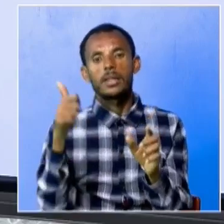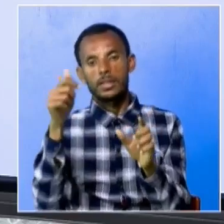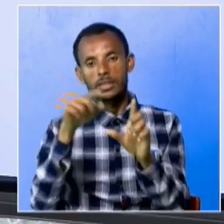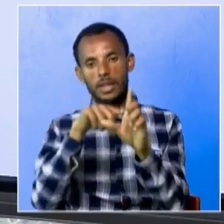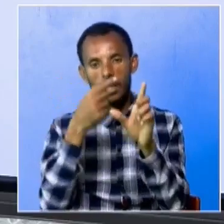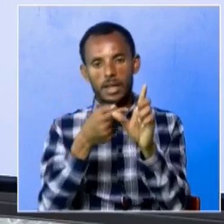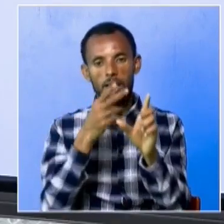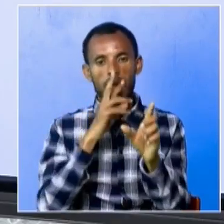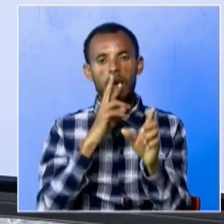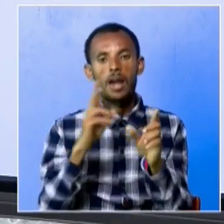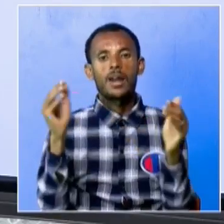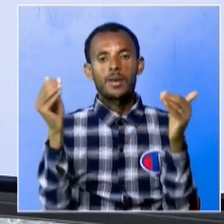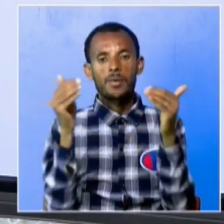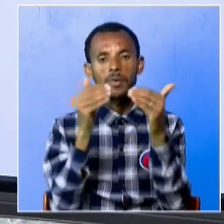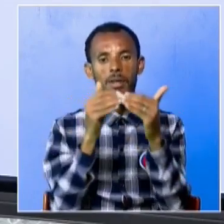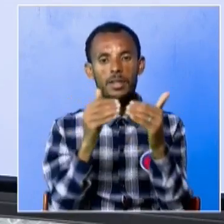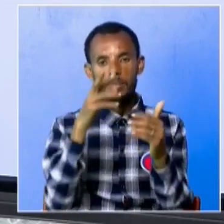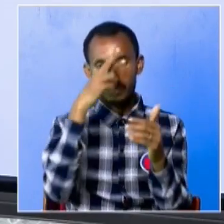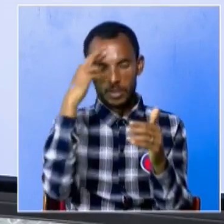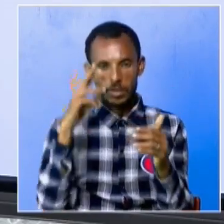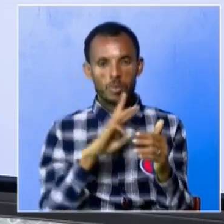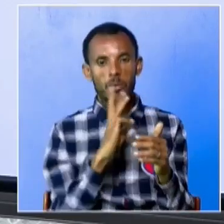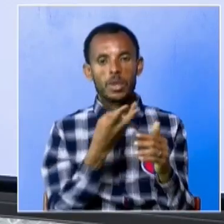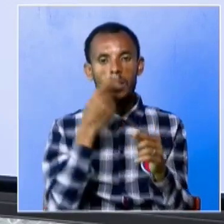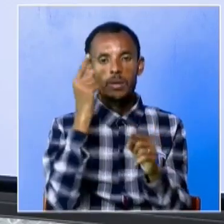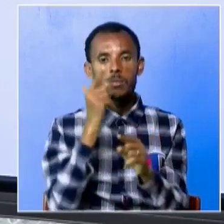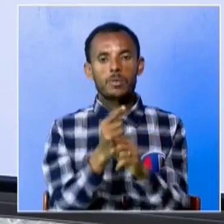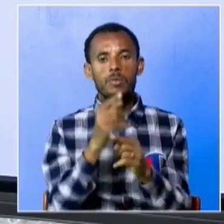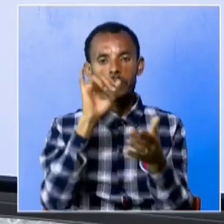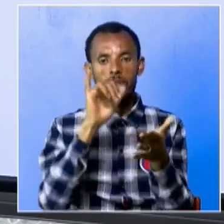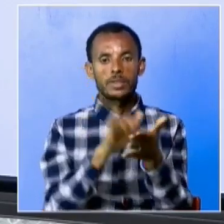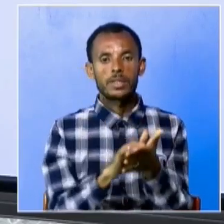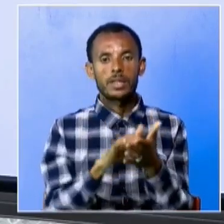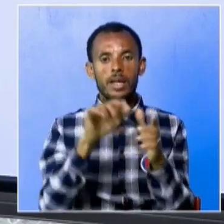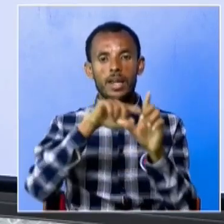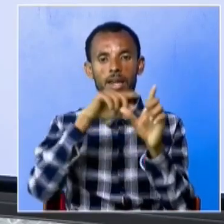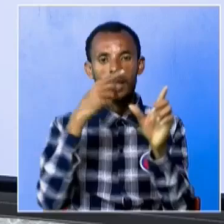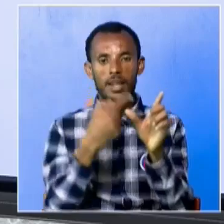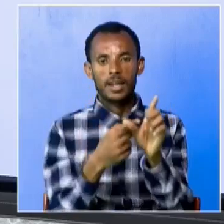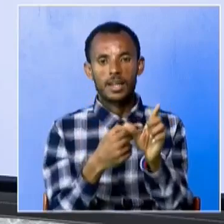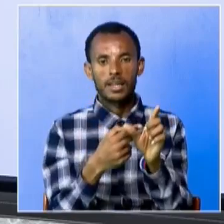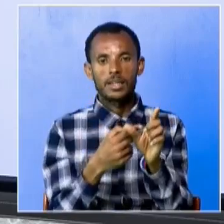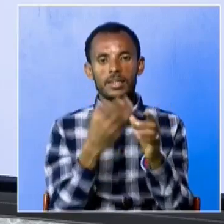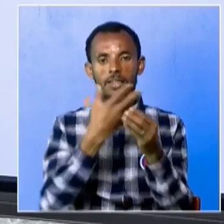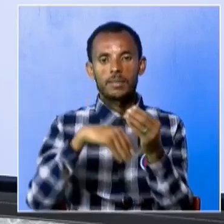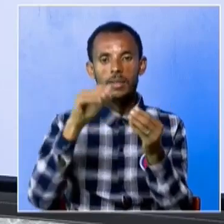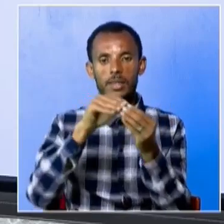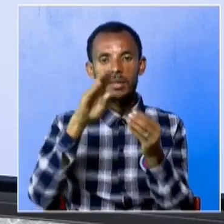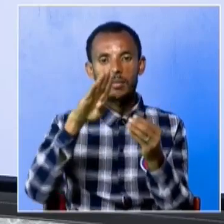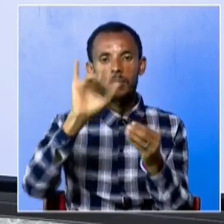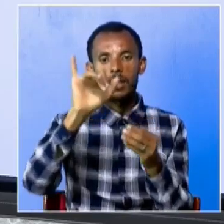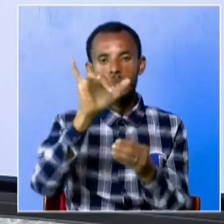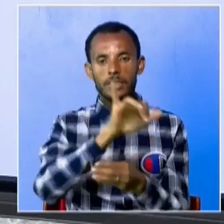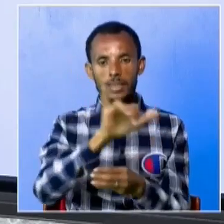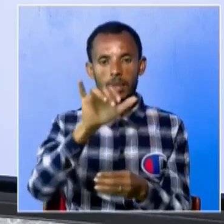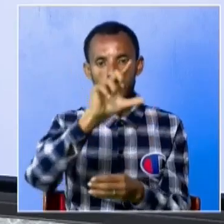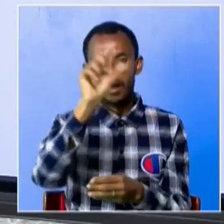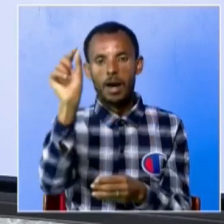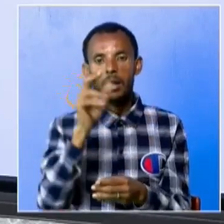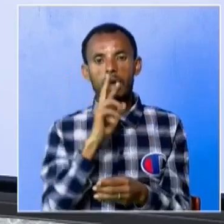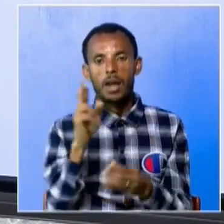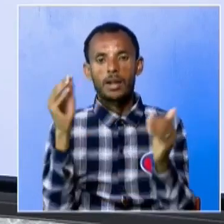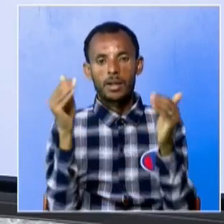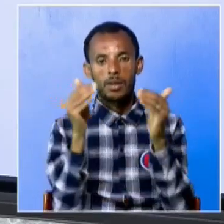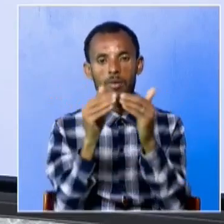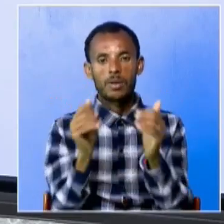angle are congruent, because we already proved that an angle subtended by the same arc are